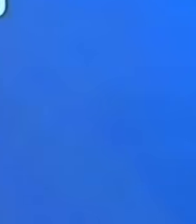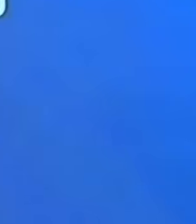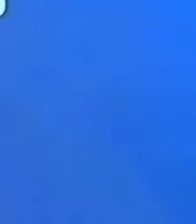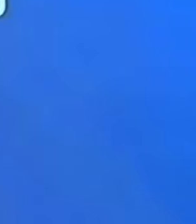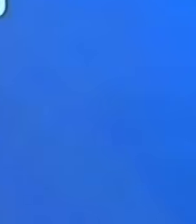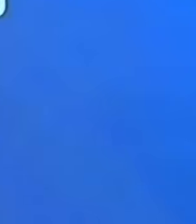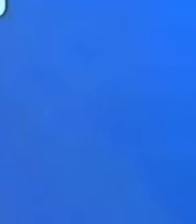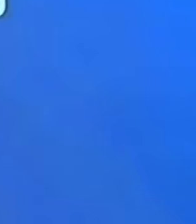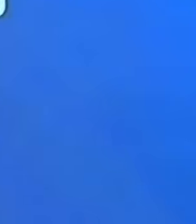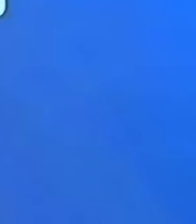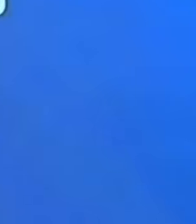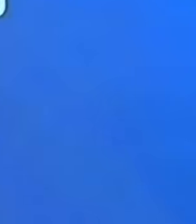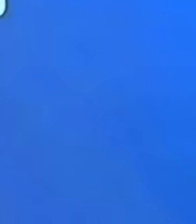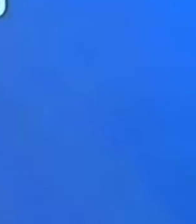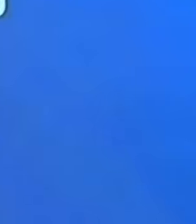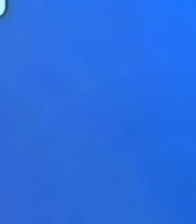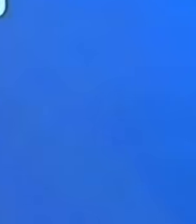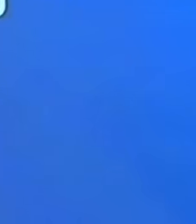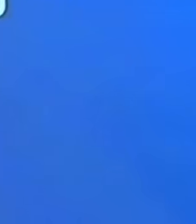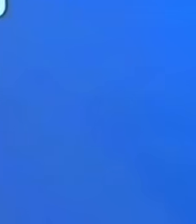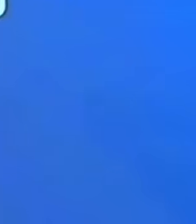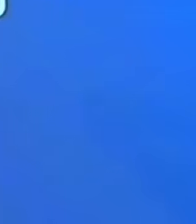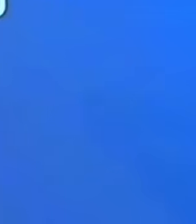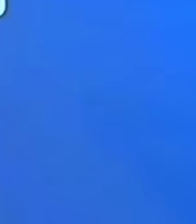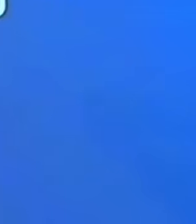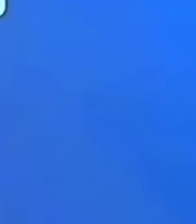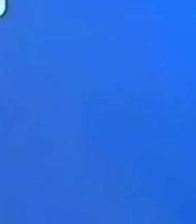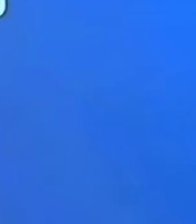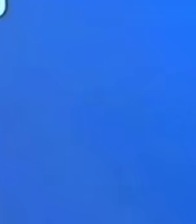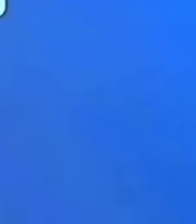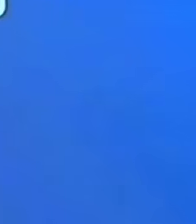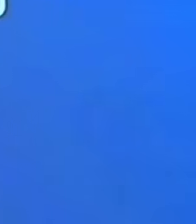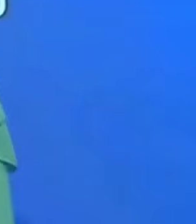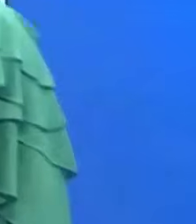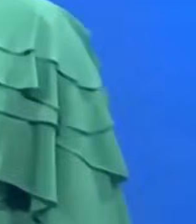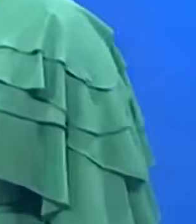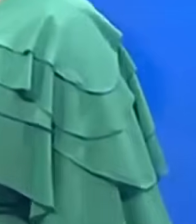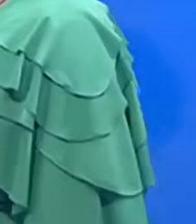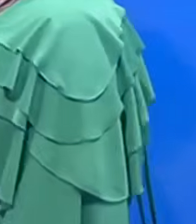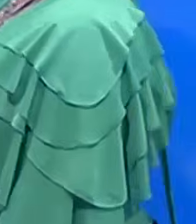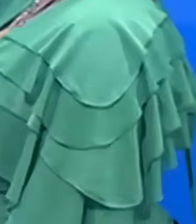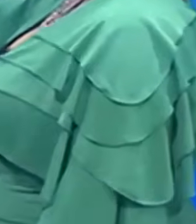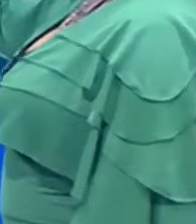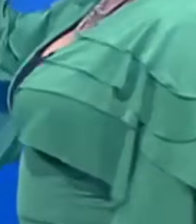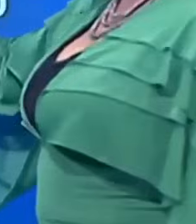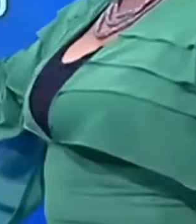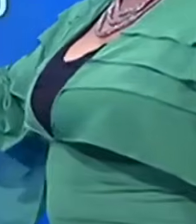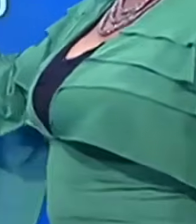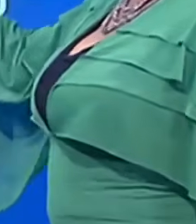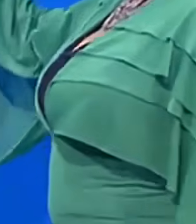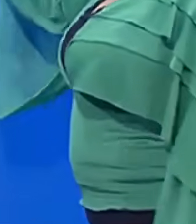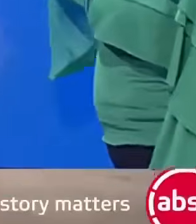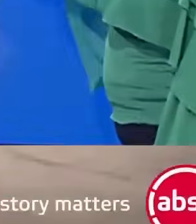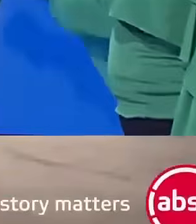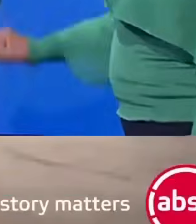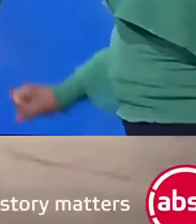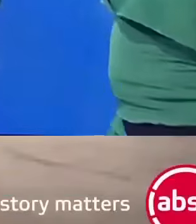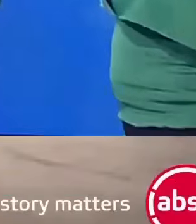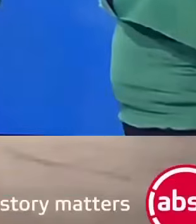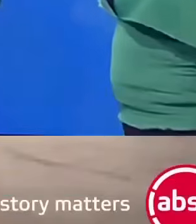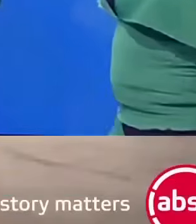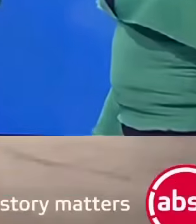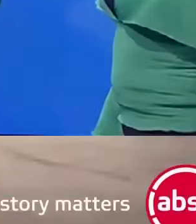mogedi wa SABC2 ke rata go dumediša le go amogela bošegong bo a ke re lebeleleng tša maemo a boso gore tšona di re tshwaretšeng ga re lebelela gona godimo go la polokwane go tsenelela